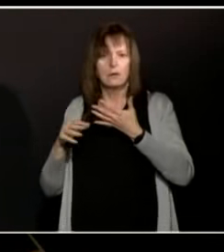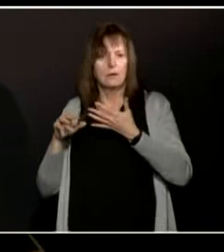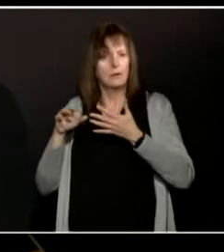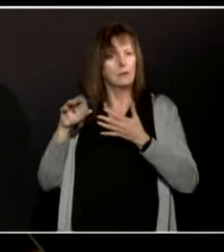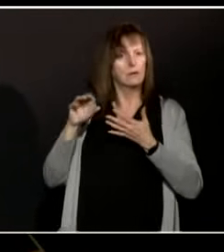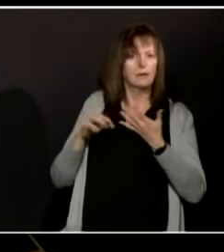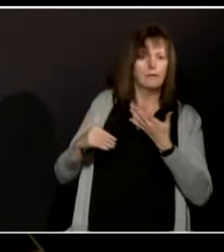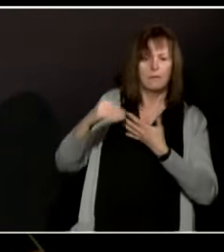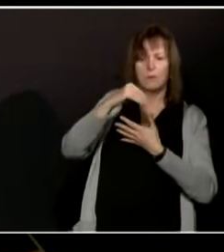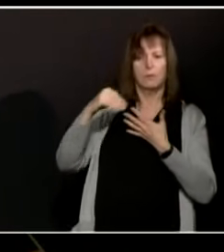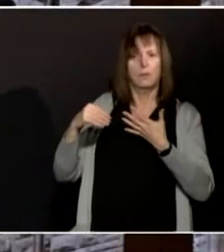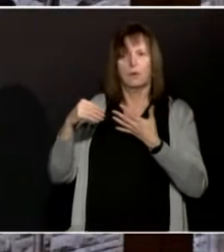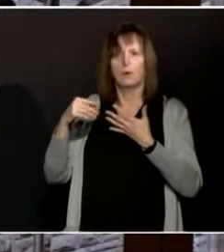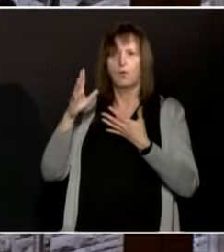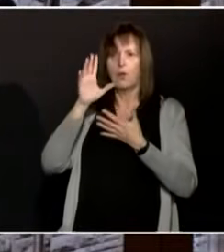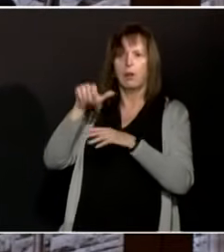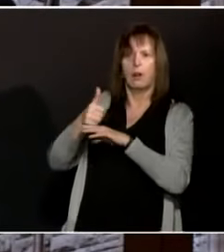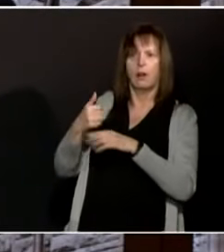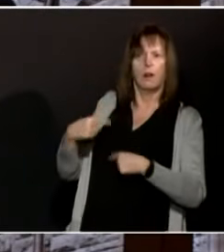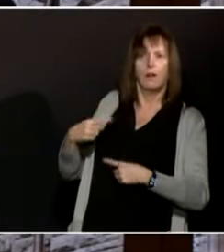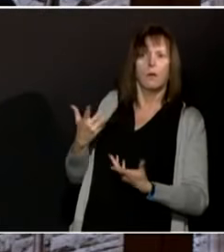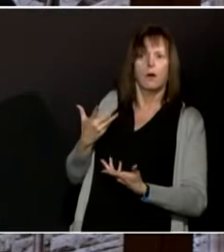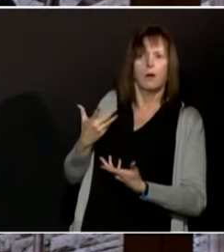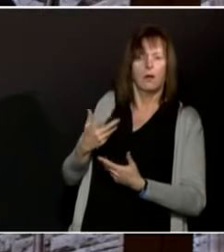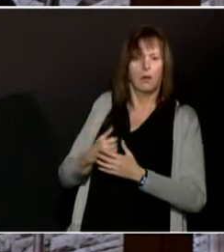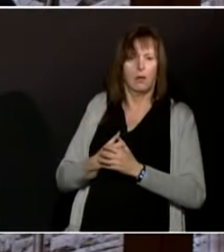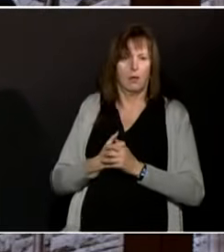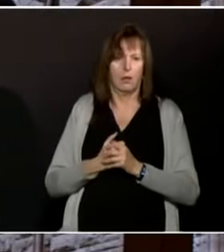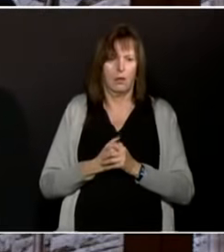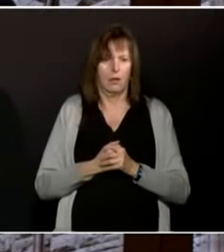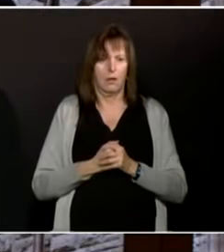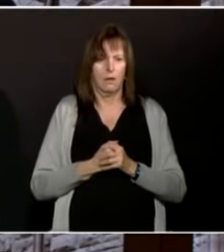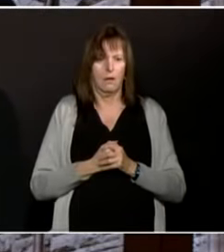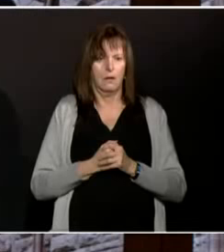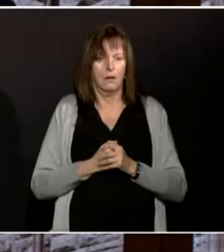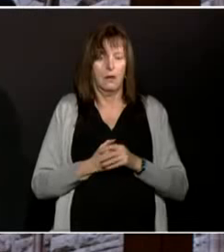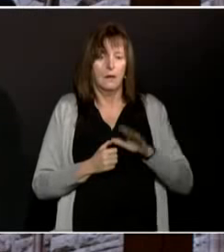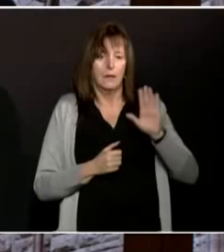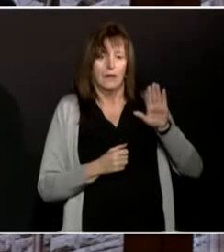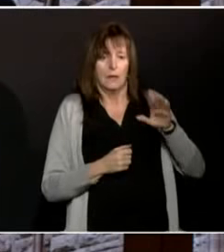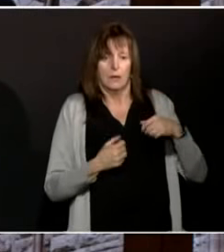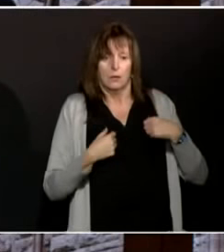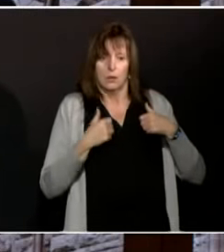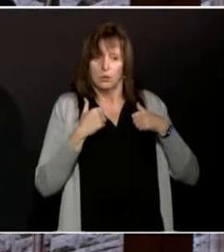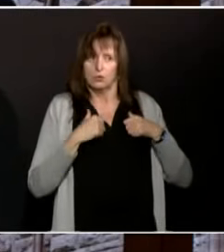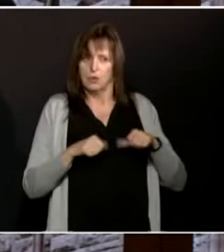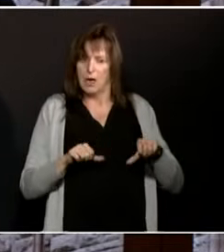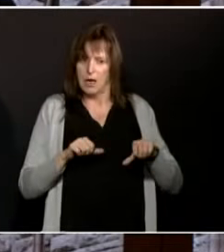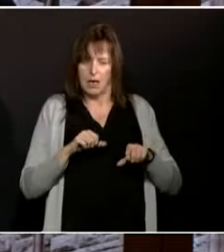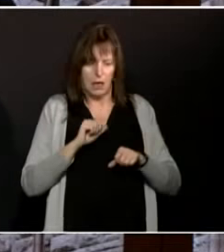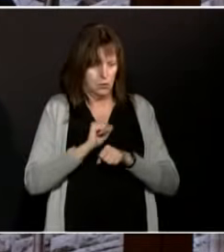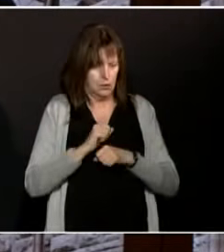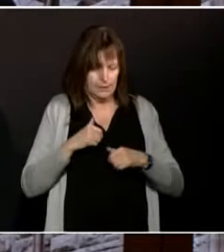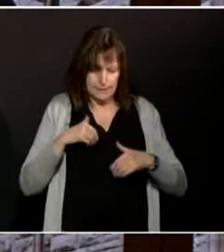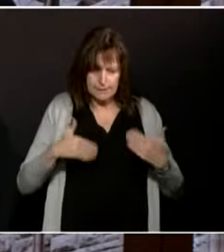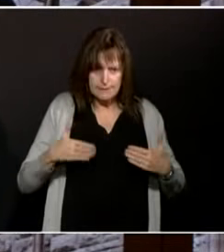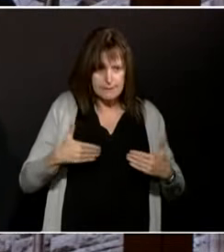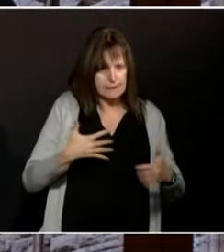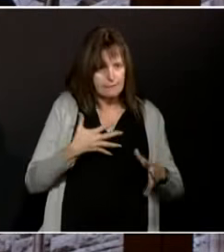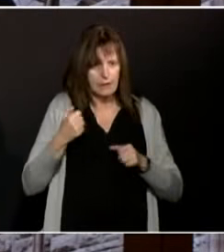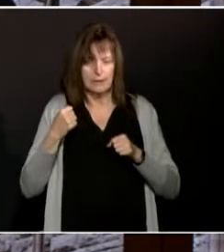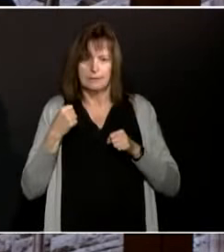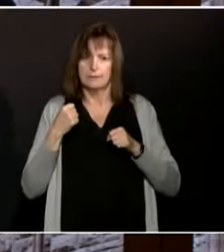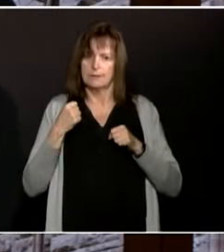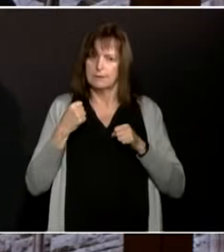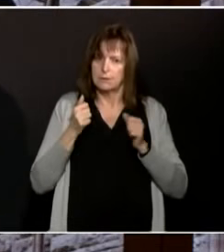So thank you. And we are trying to work as quickly as we can, a large sector, and with the Ontario Health and